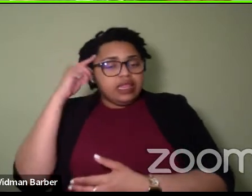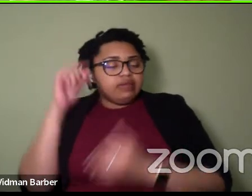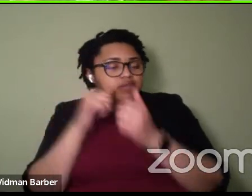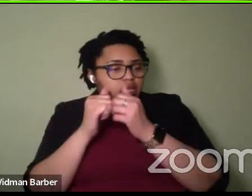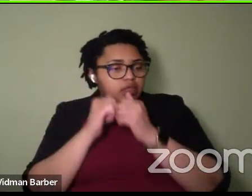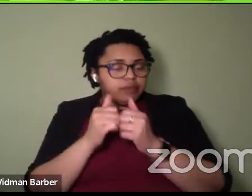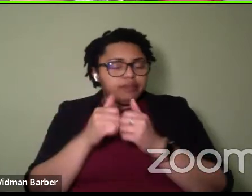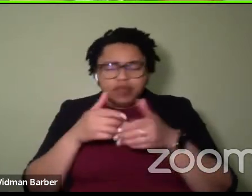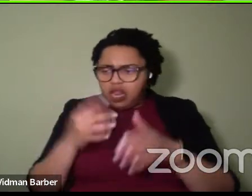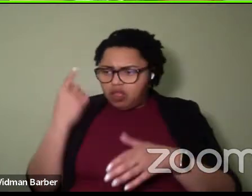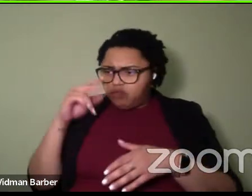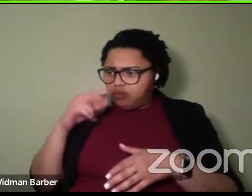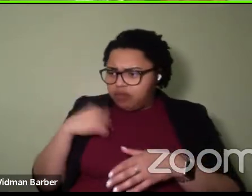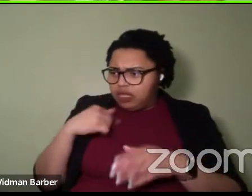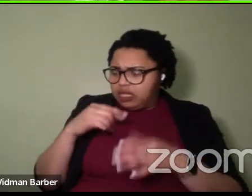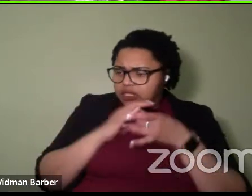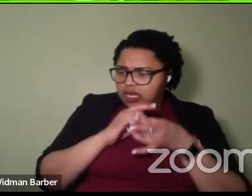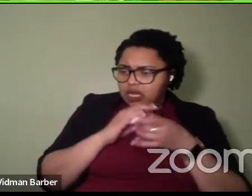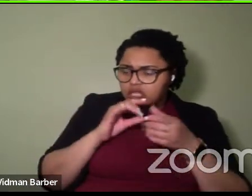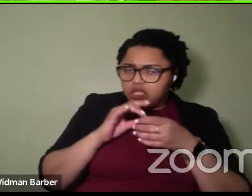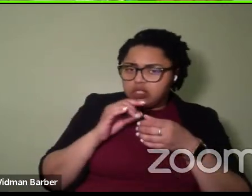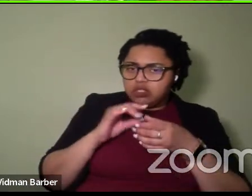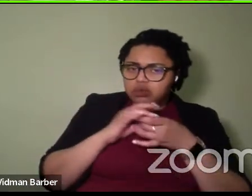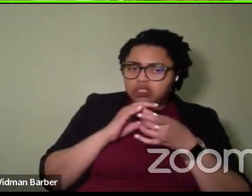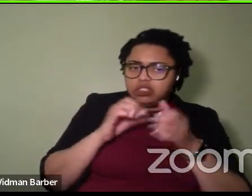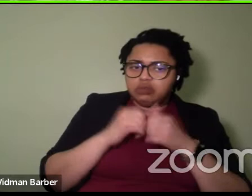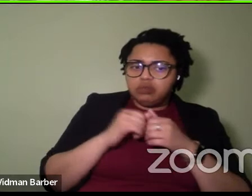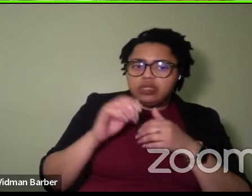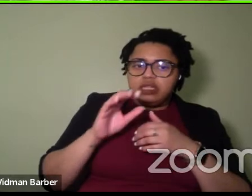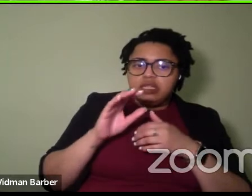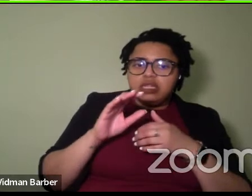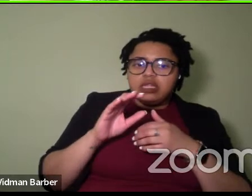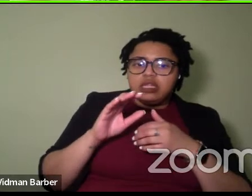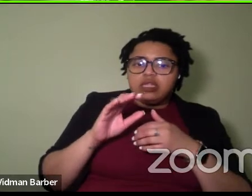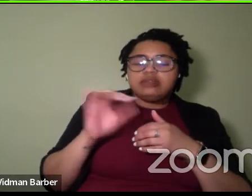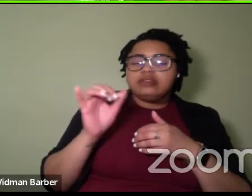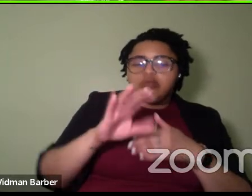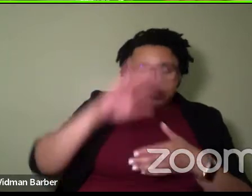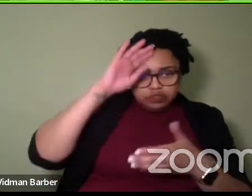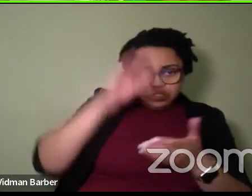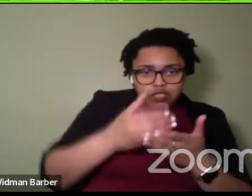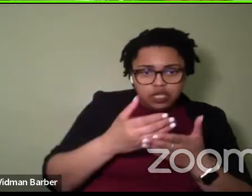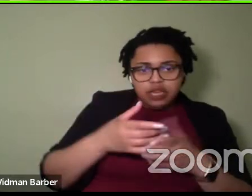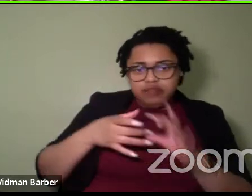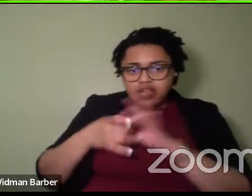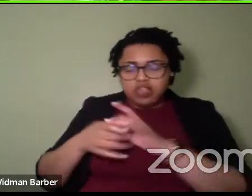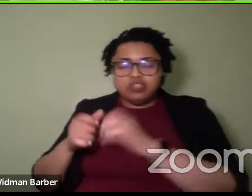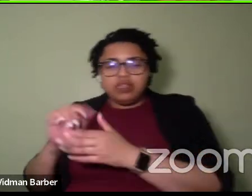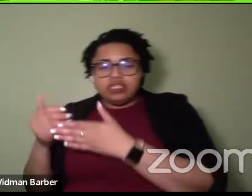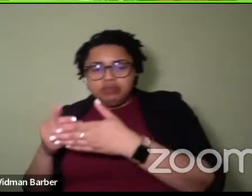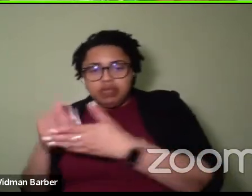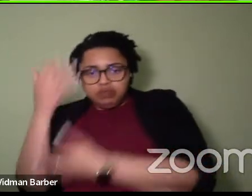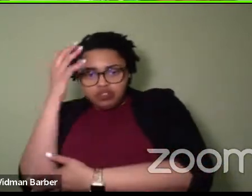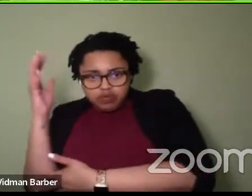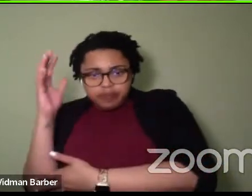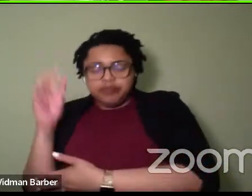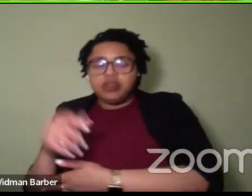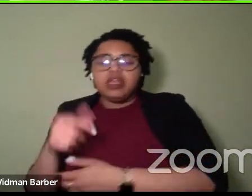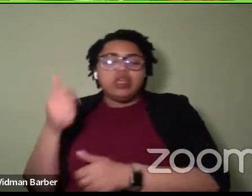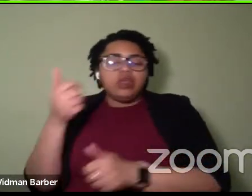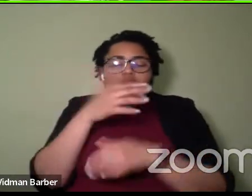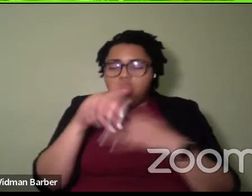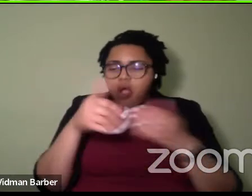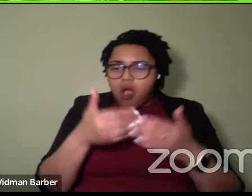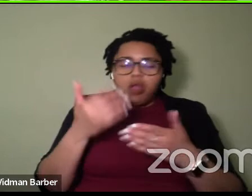to kind of connect the relationship that your son has with his baby tree. So I think that, we are all baby trees that the 7 generations are going